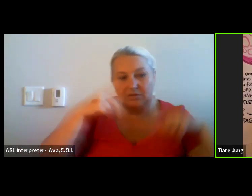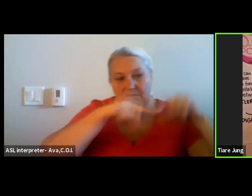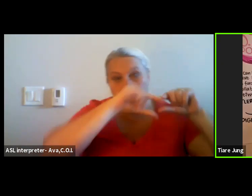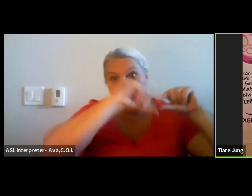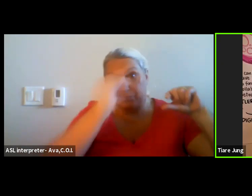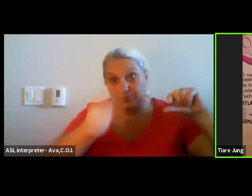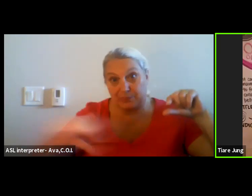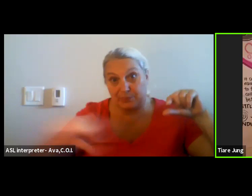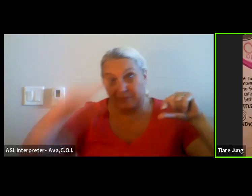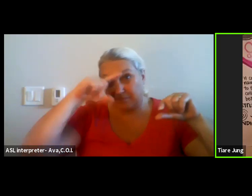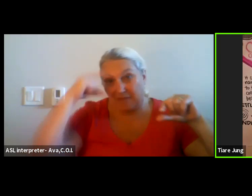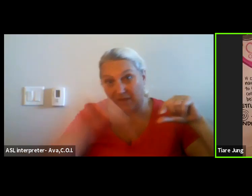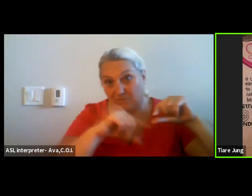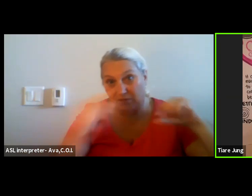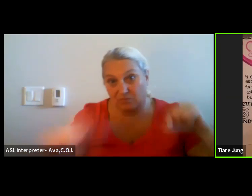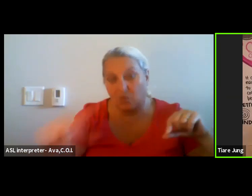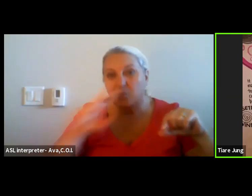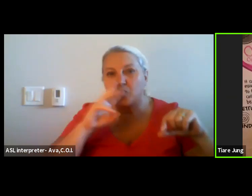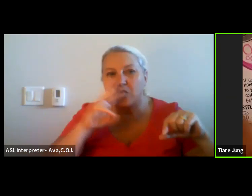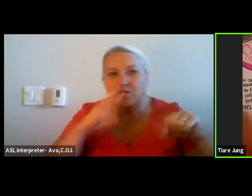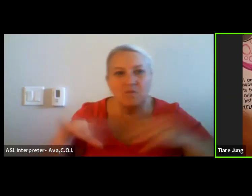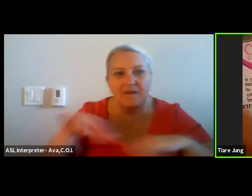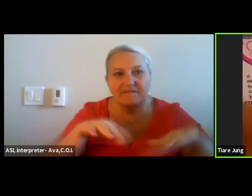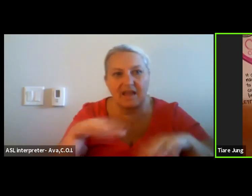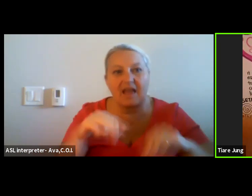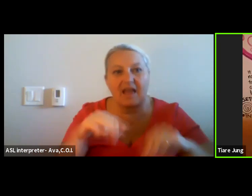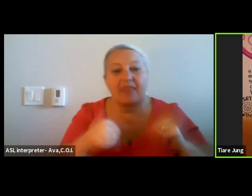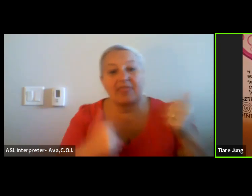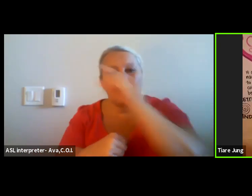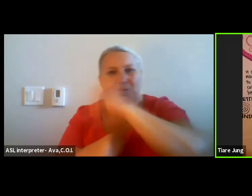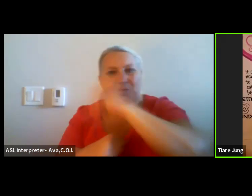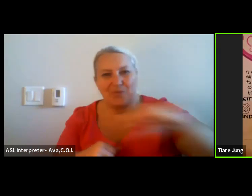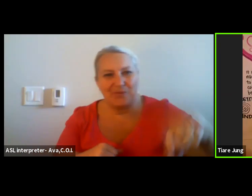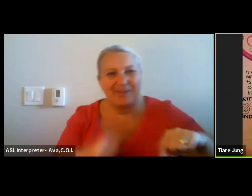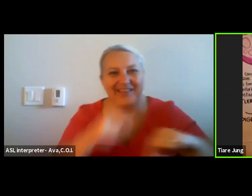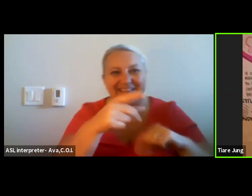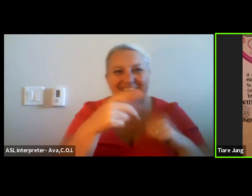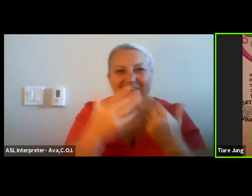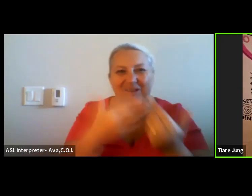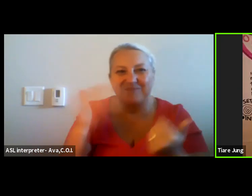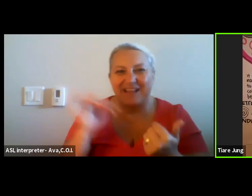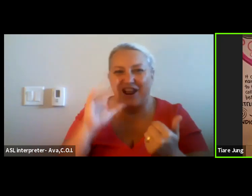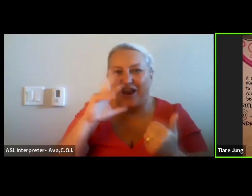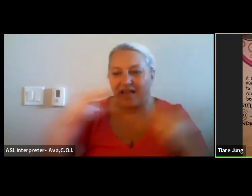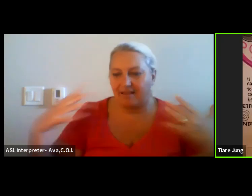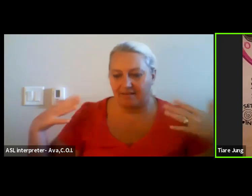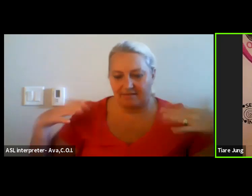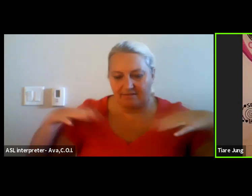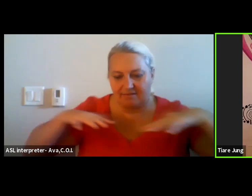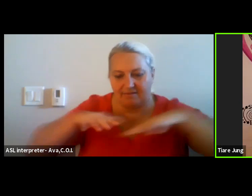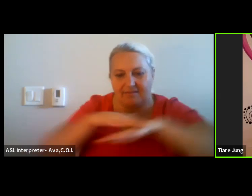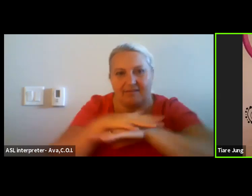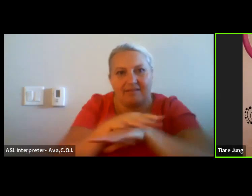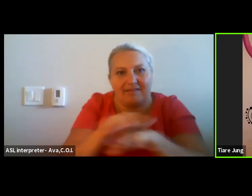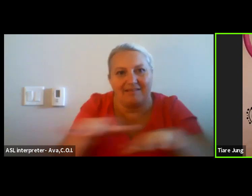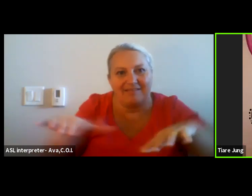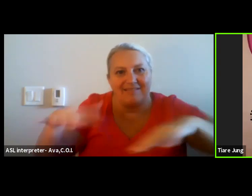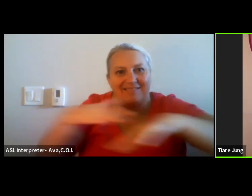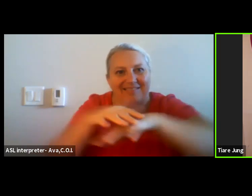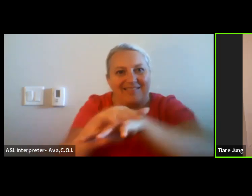be water and rivers, and sort of they kind of look like they're coming together and joining each other.